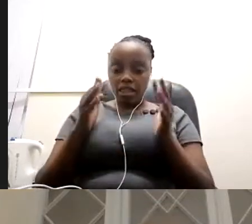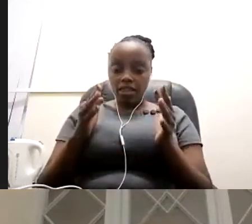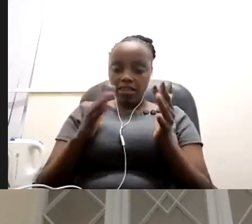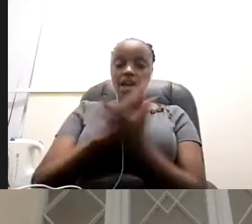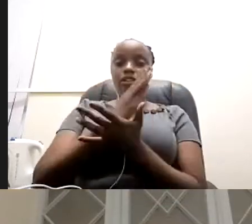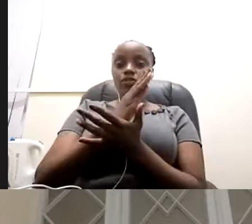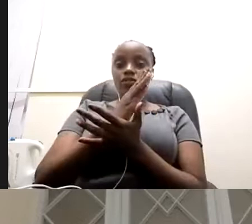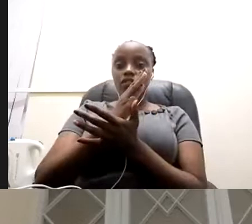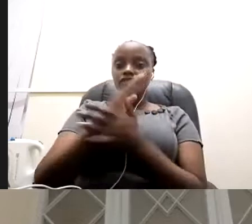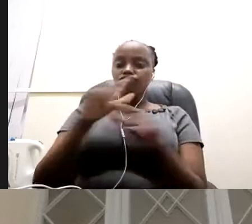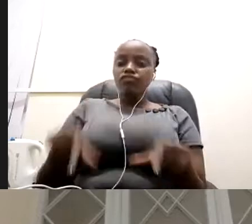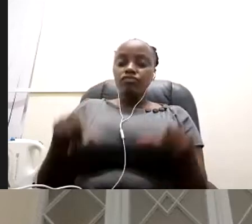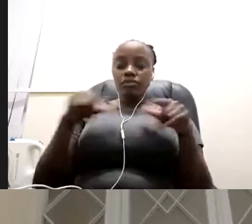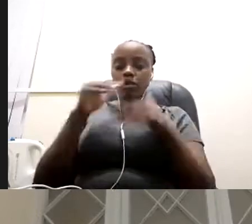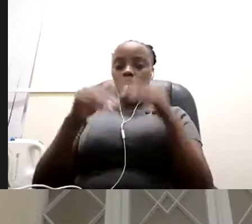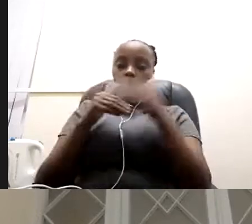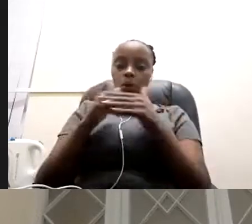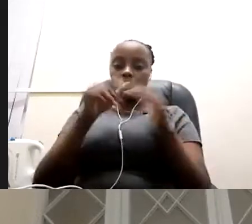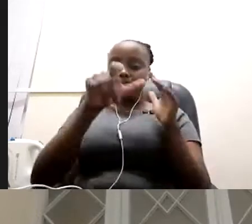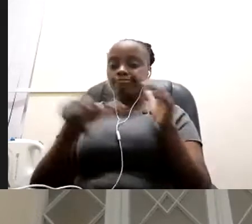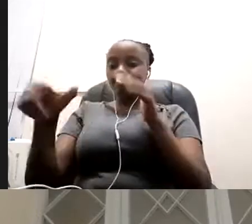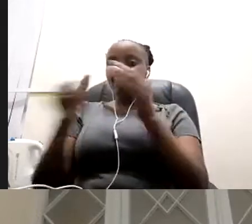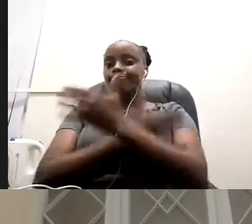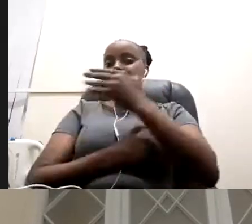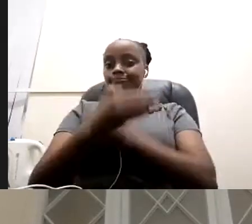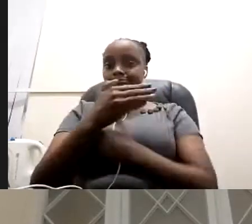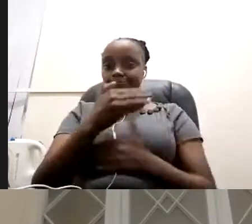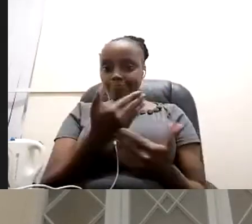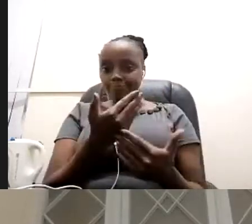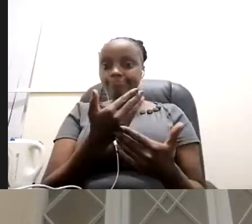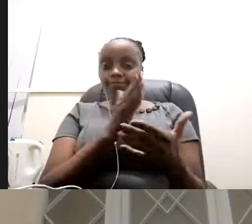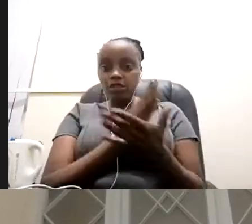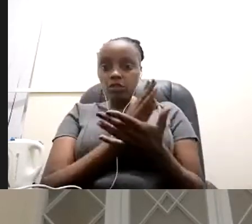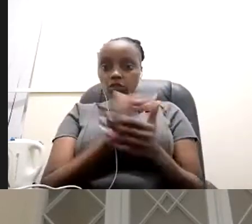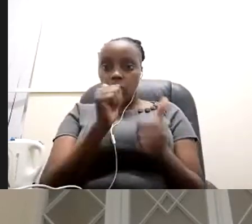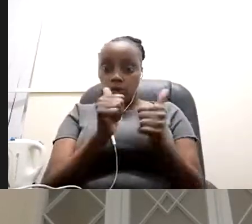all persons with disabilities, in spite of the fact we received